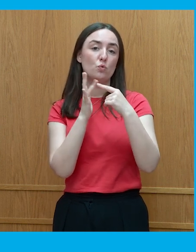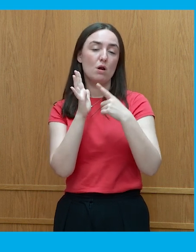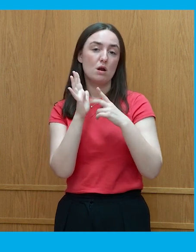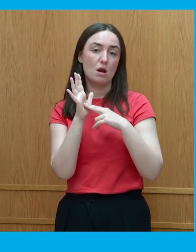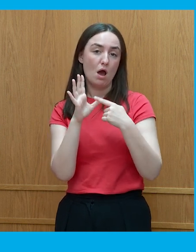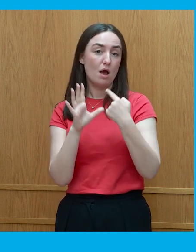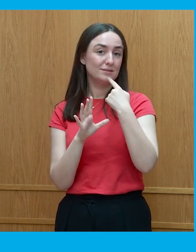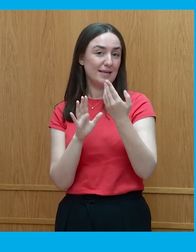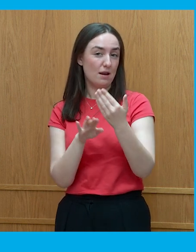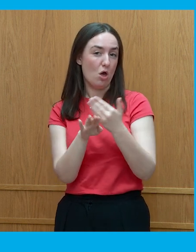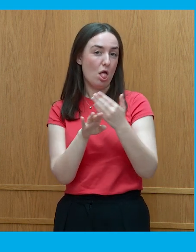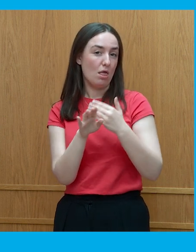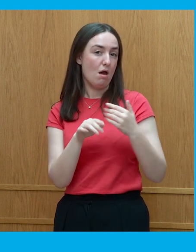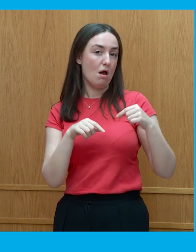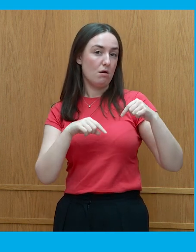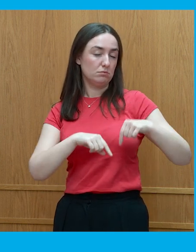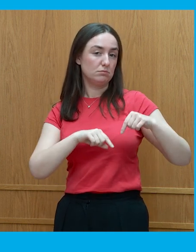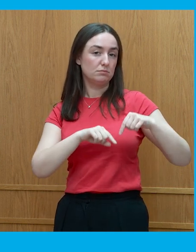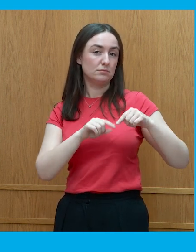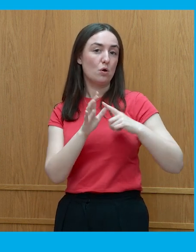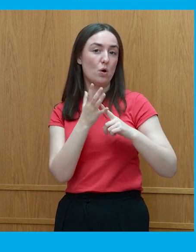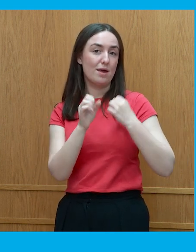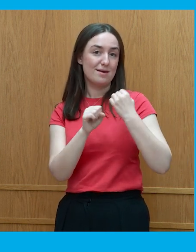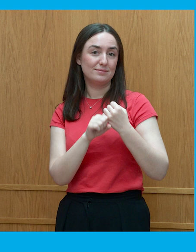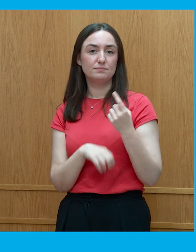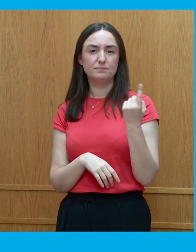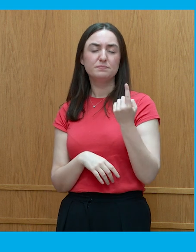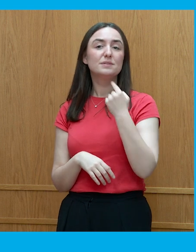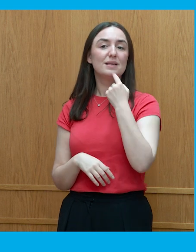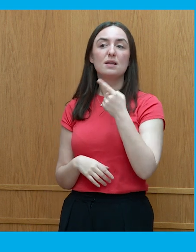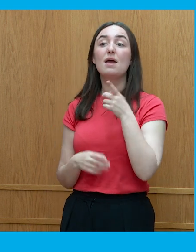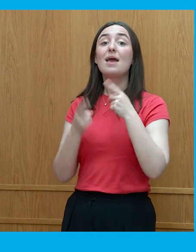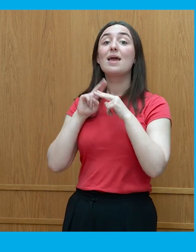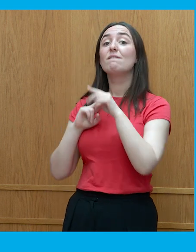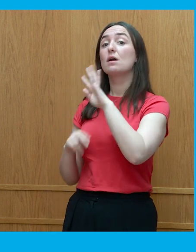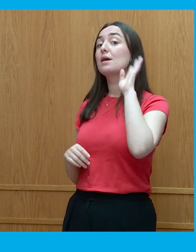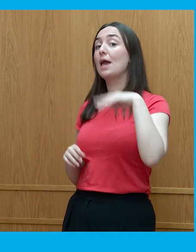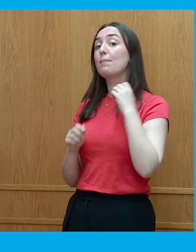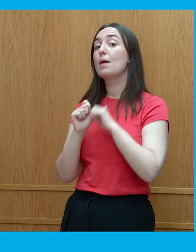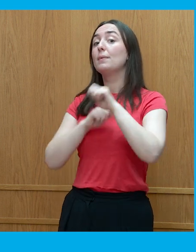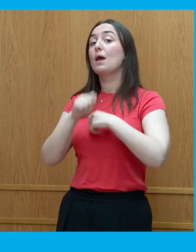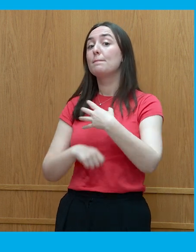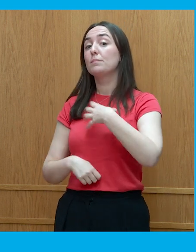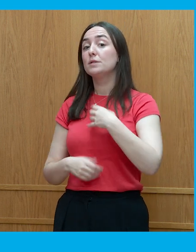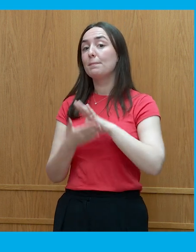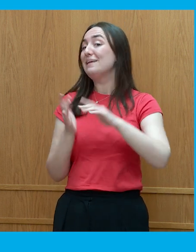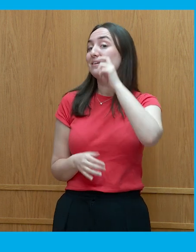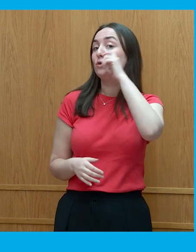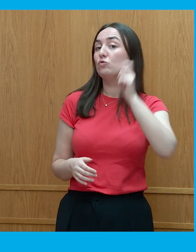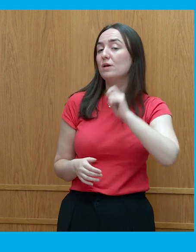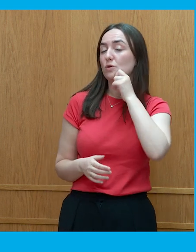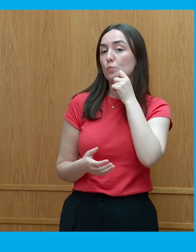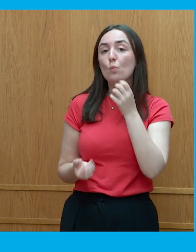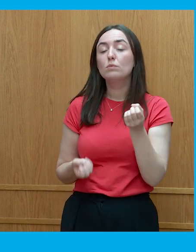that if she becomes president, Ukraine will get what it needs, and that the US's role as a leader in